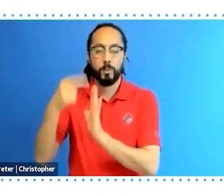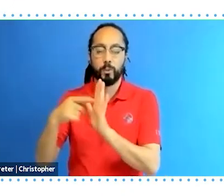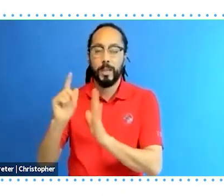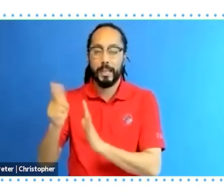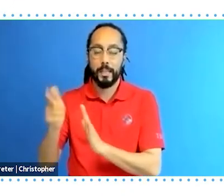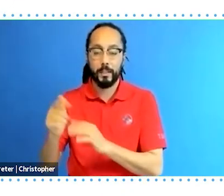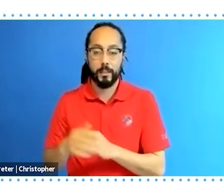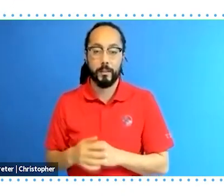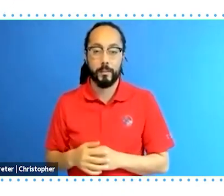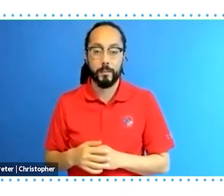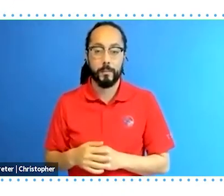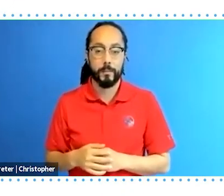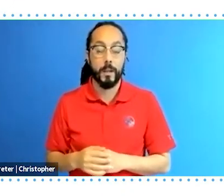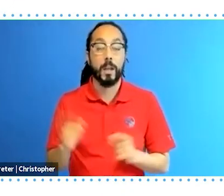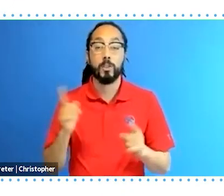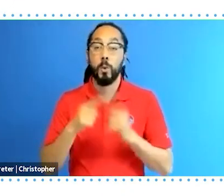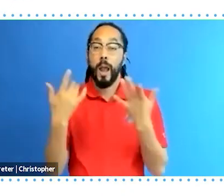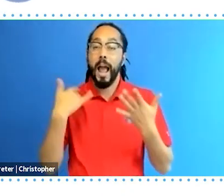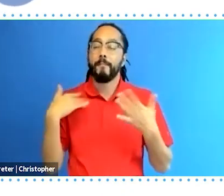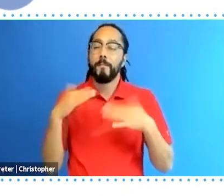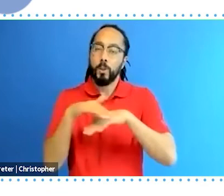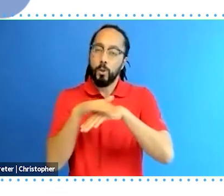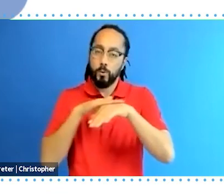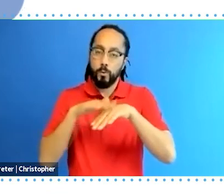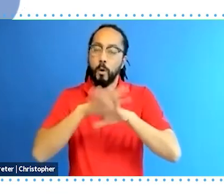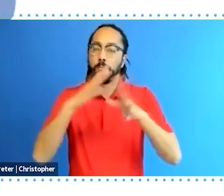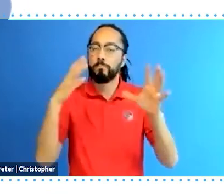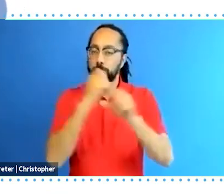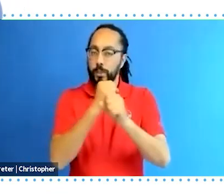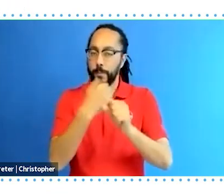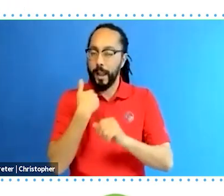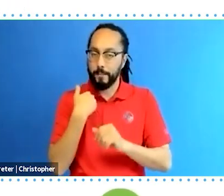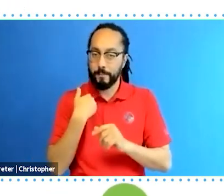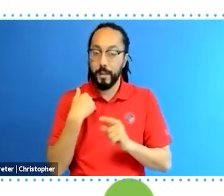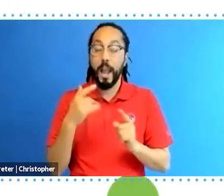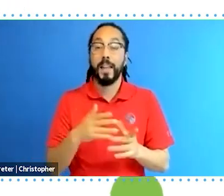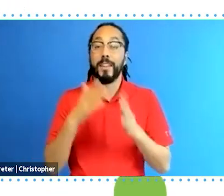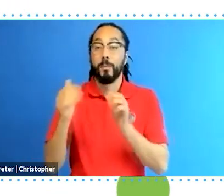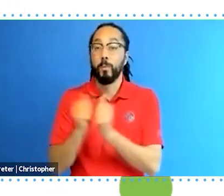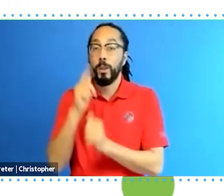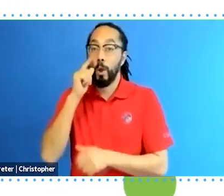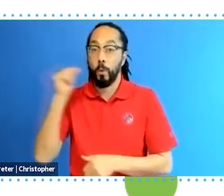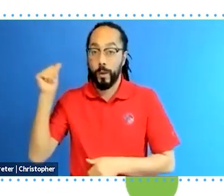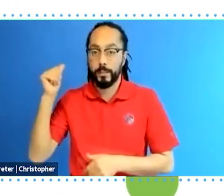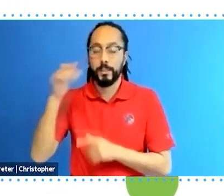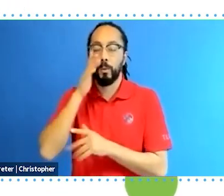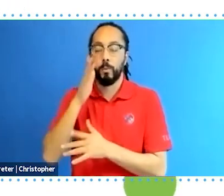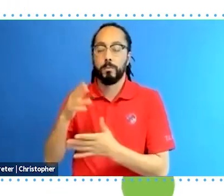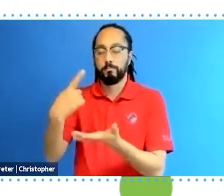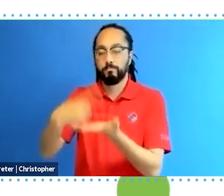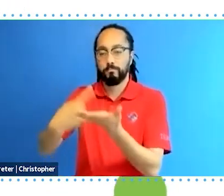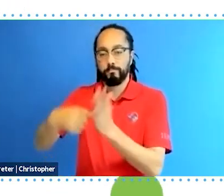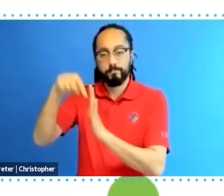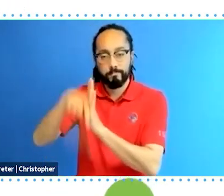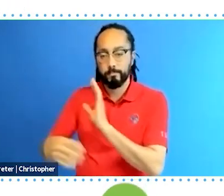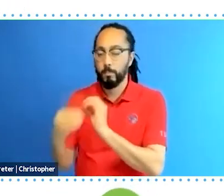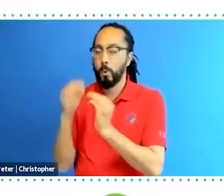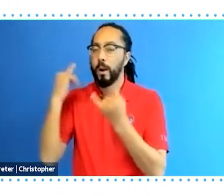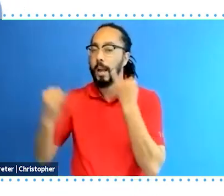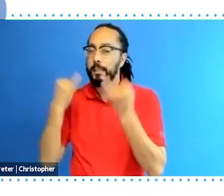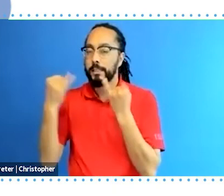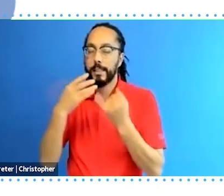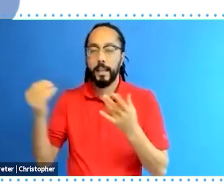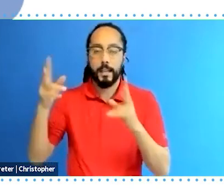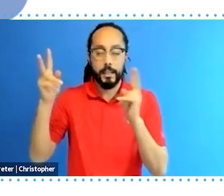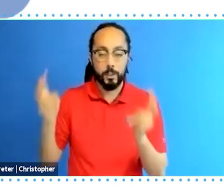She's going to give a high level overview, and then with the discussion that we're going to have with Owais, we want to really dive into more of the ideas and the issues that